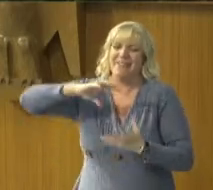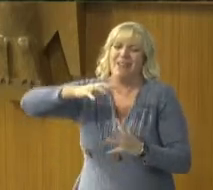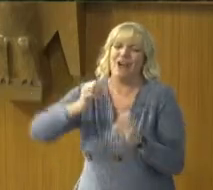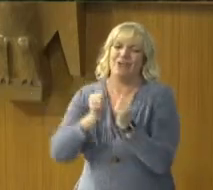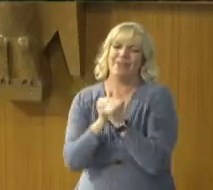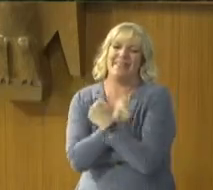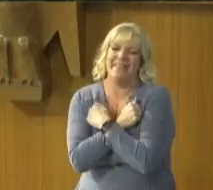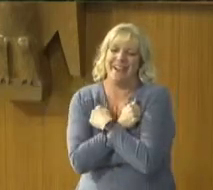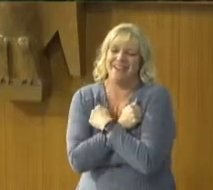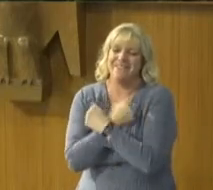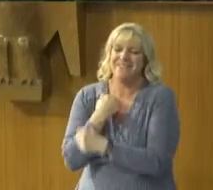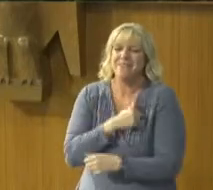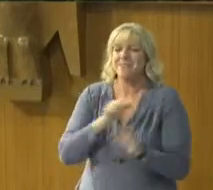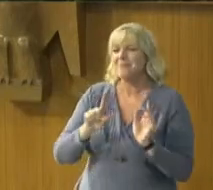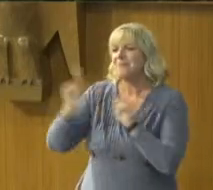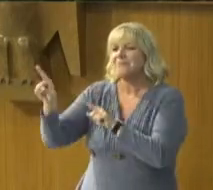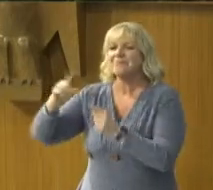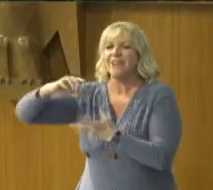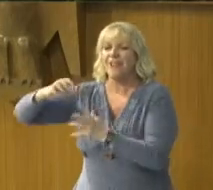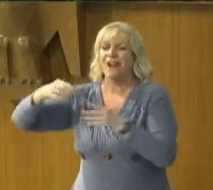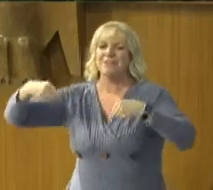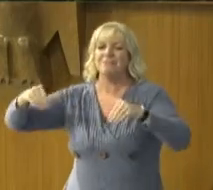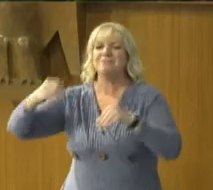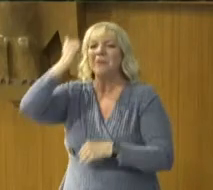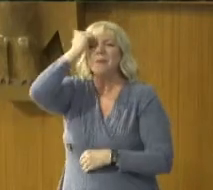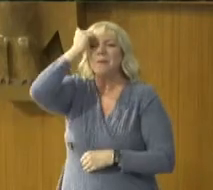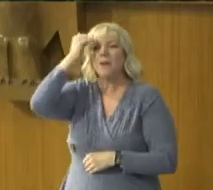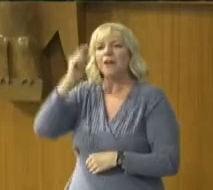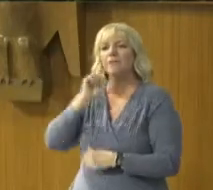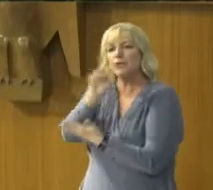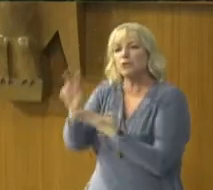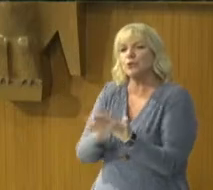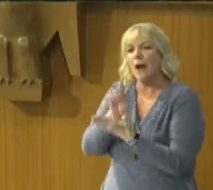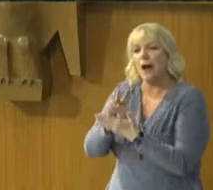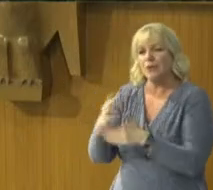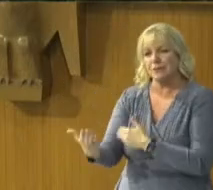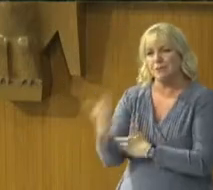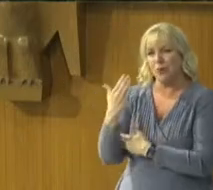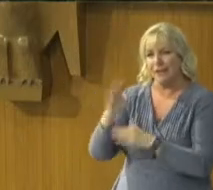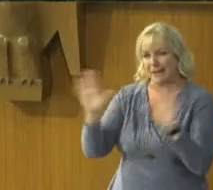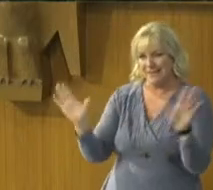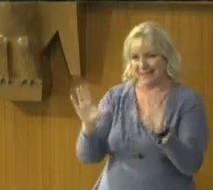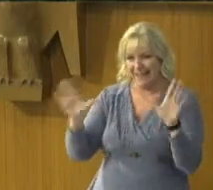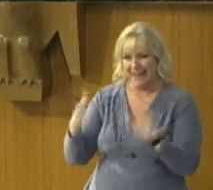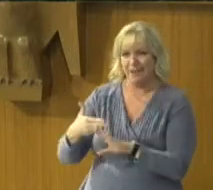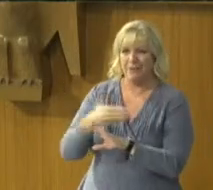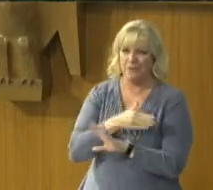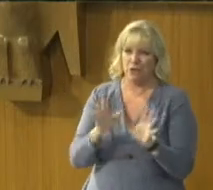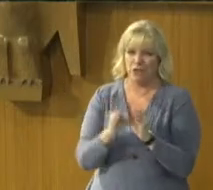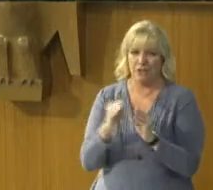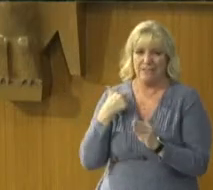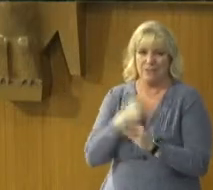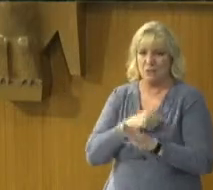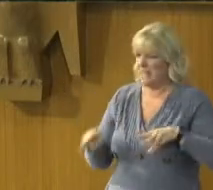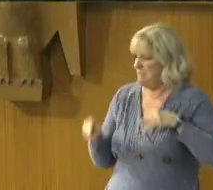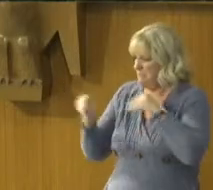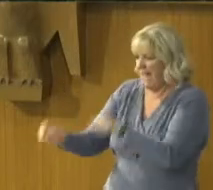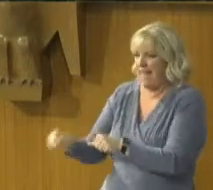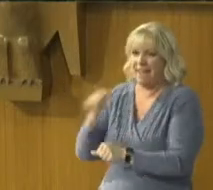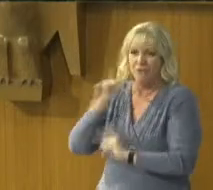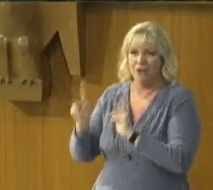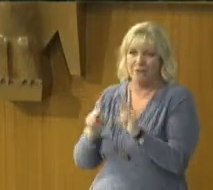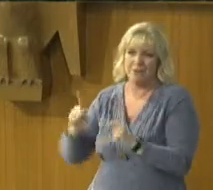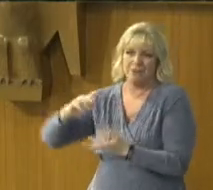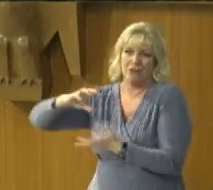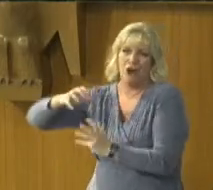event. This is where we go to a laundromat in Pomona for 2 hours on Sunday morning before the services. We pay for everybody's laundry and just